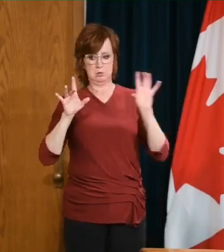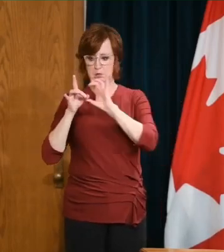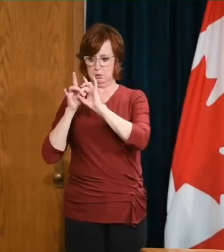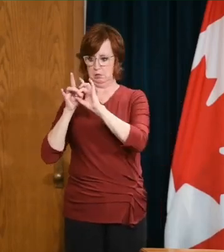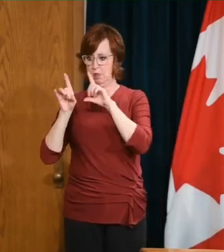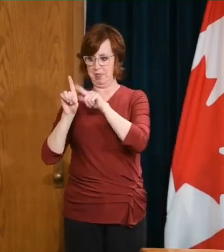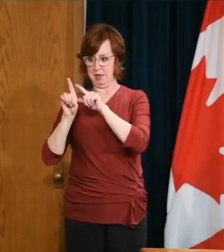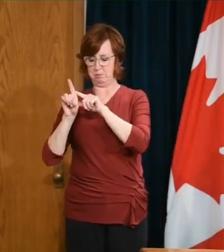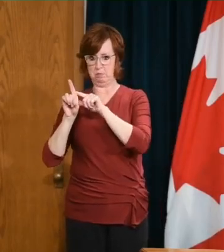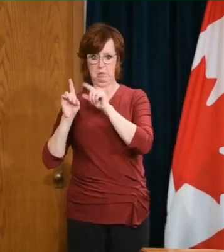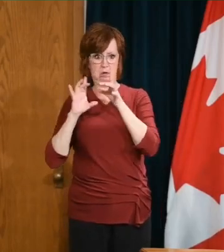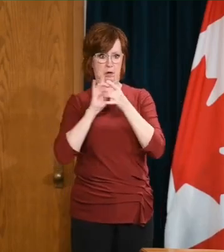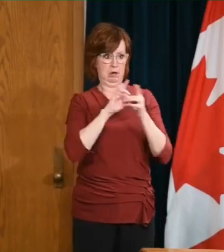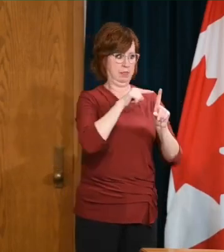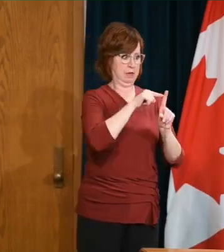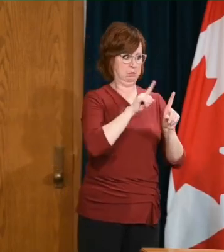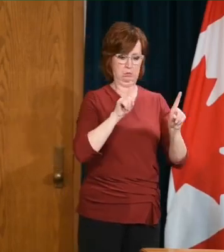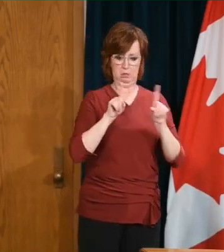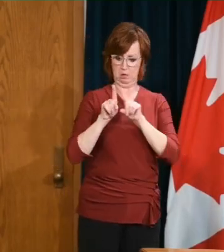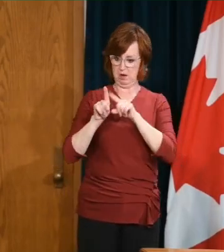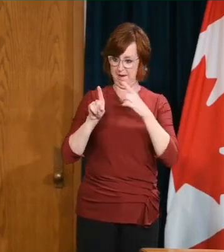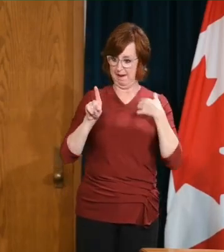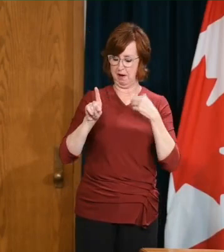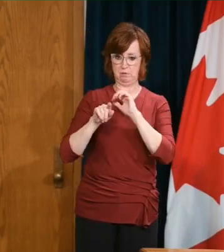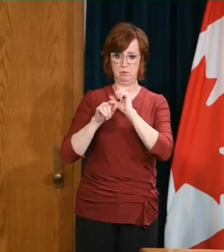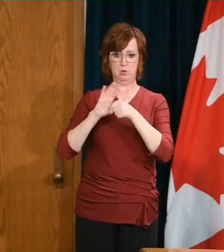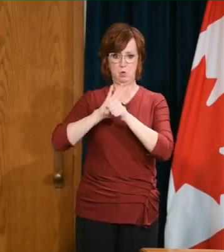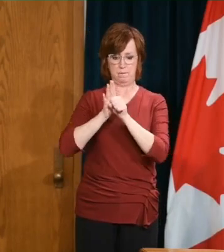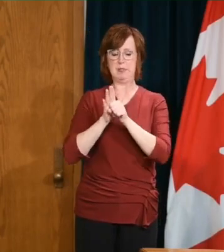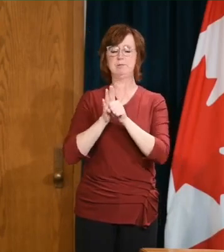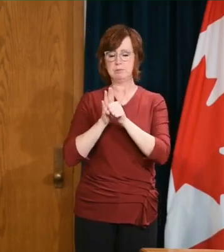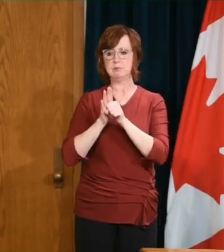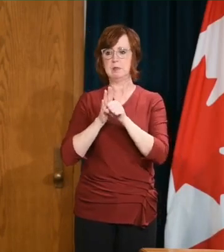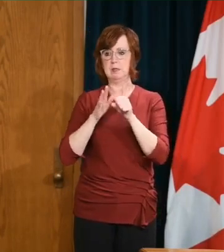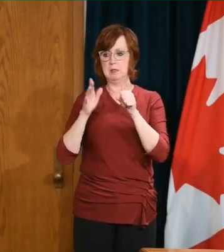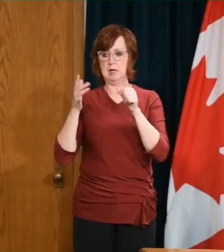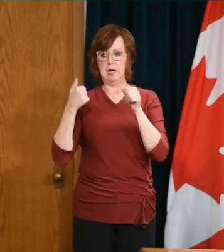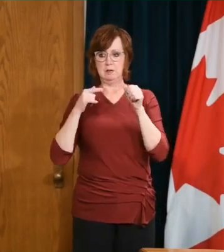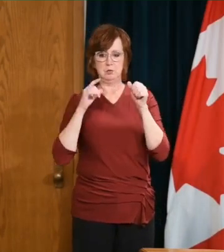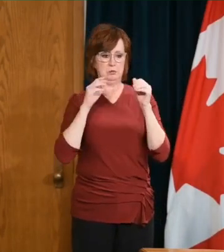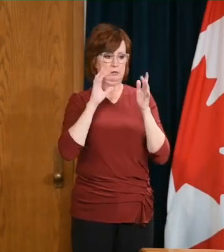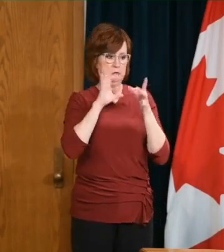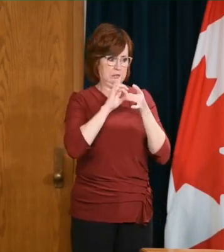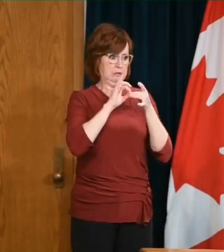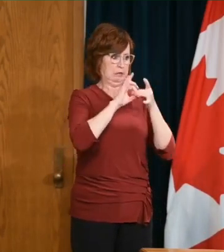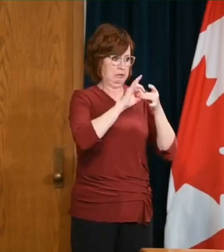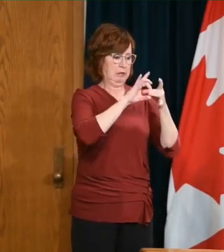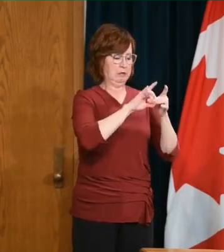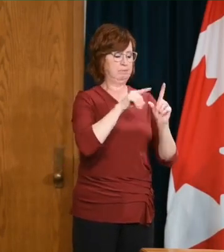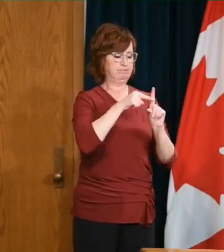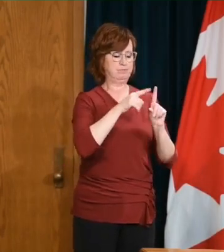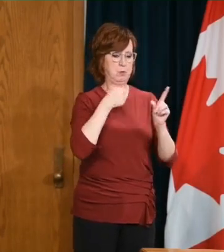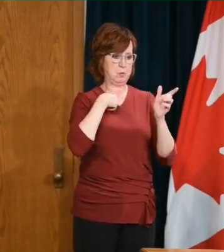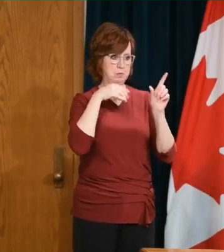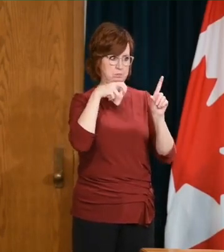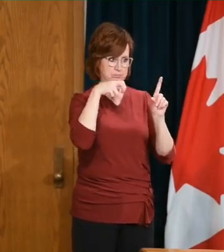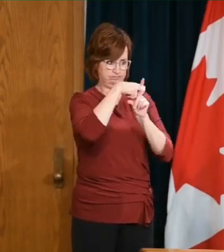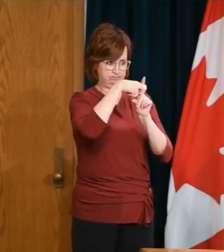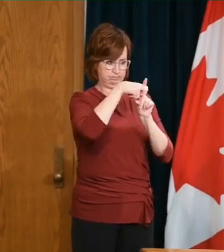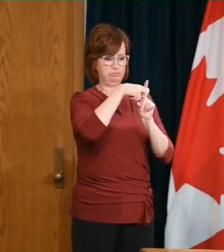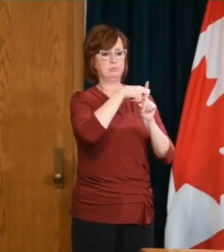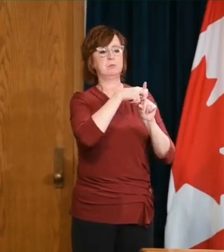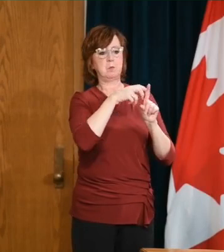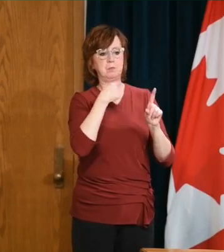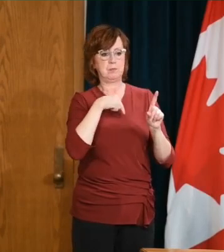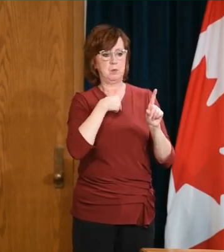other positive individuals, and in this way we were able to intervene positively